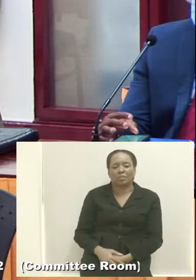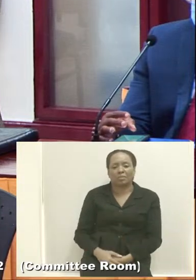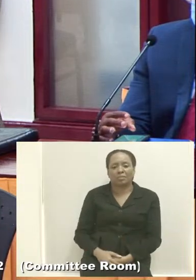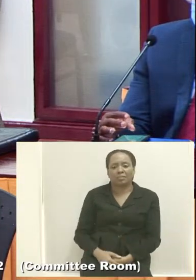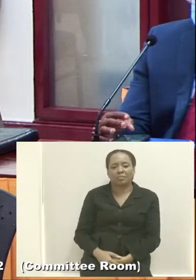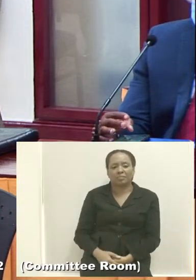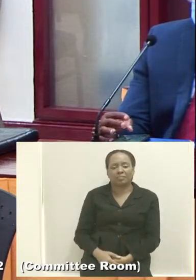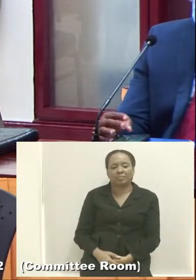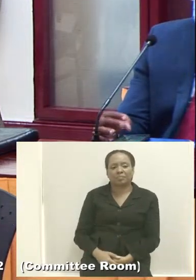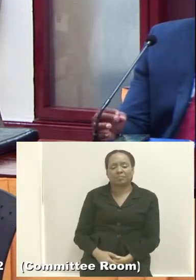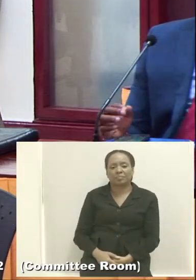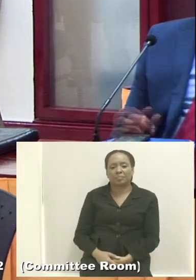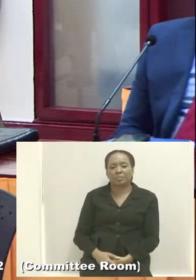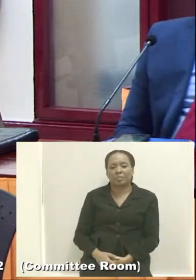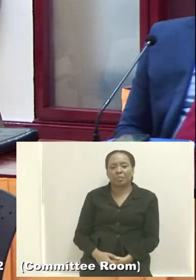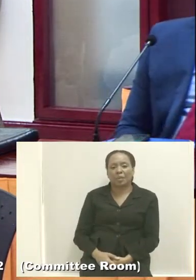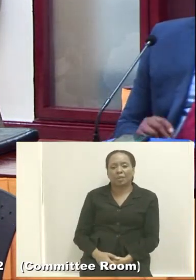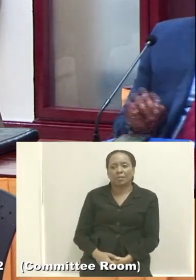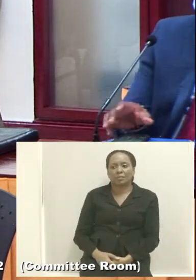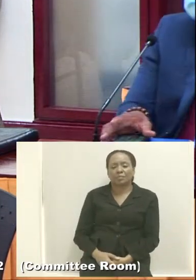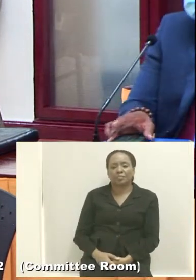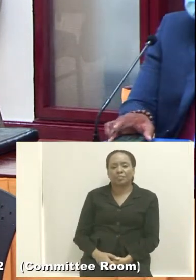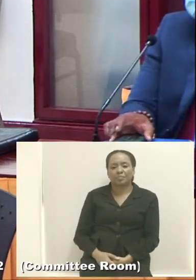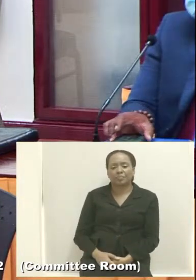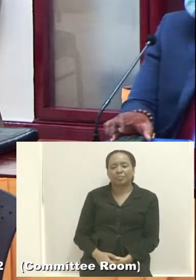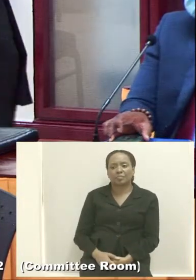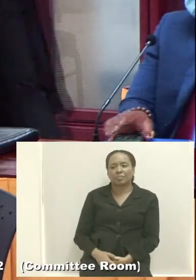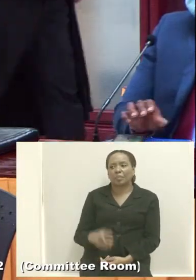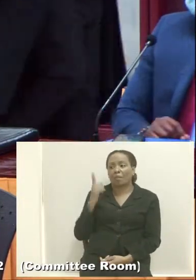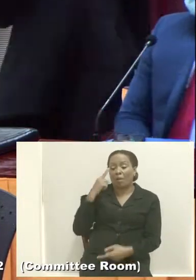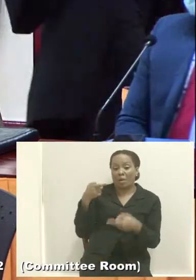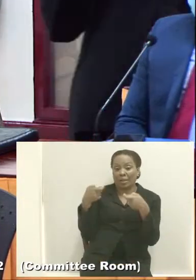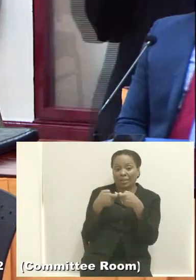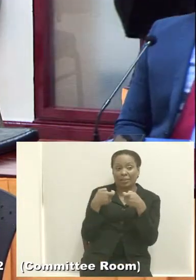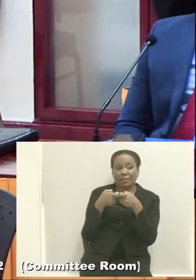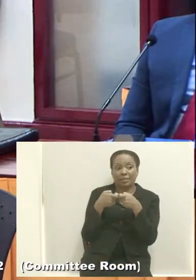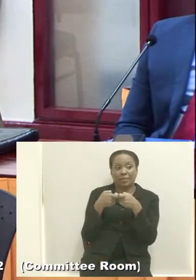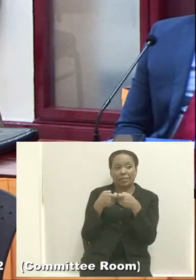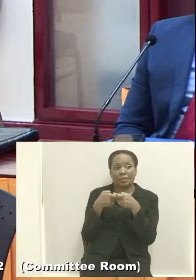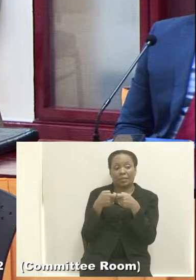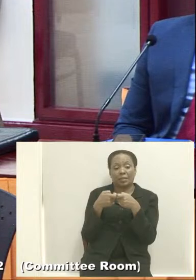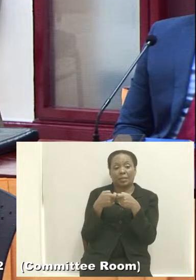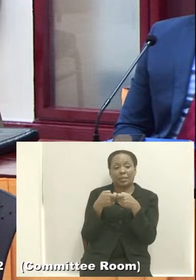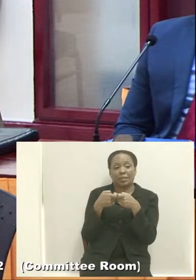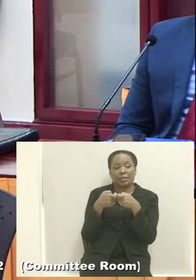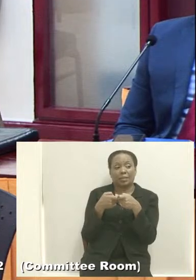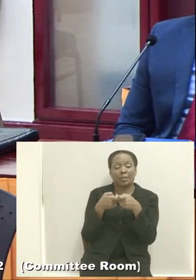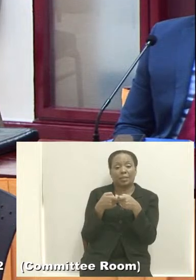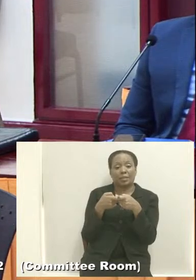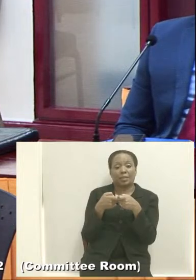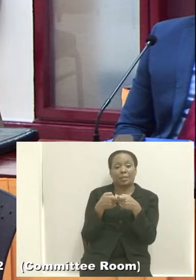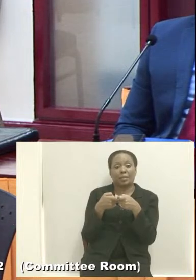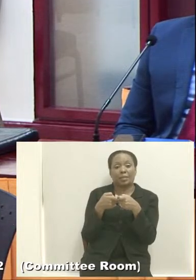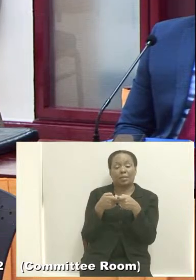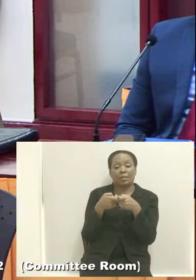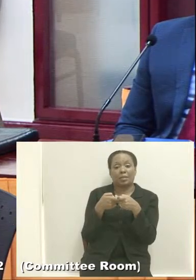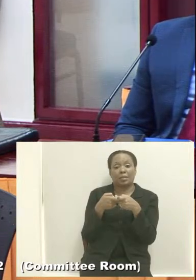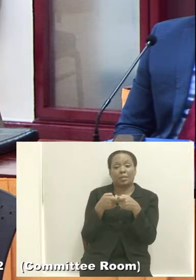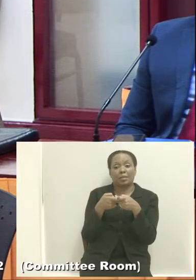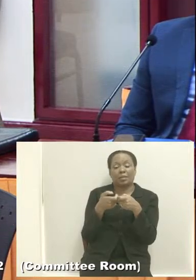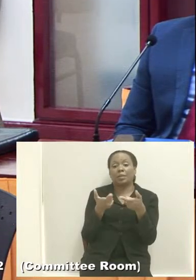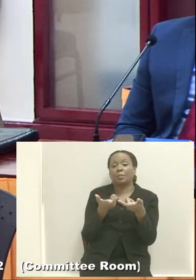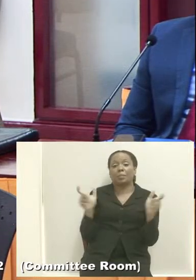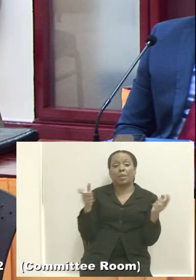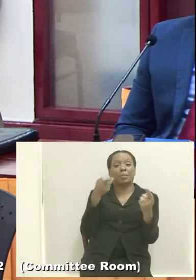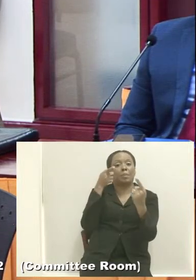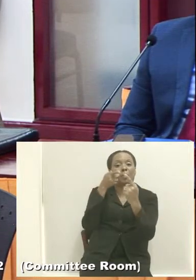main issue here has been oil and the variation in oil prices. And that